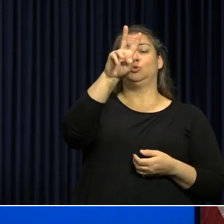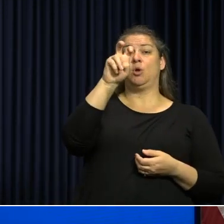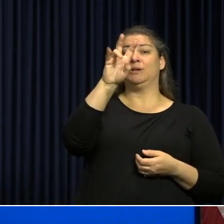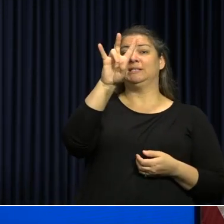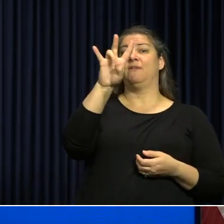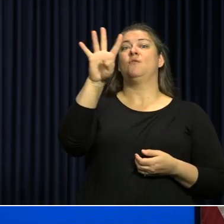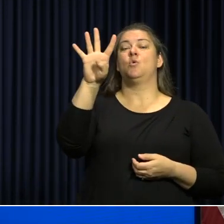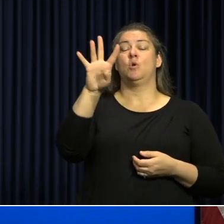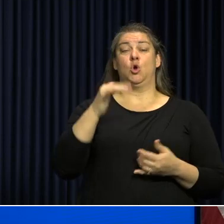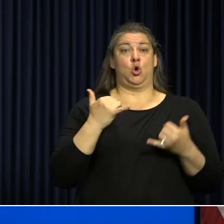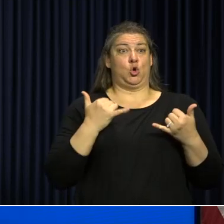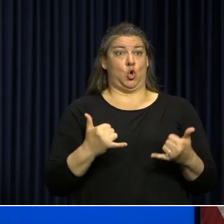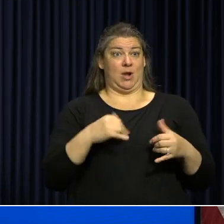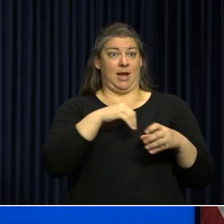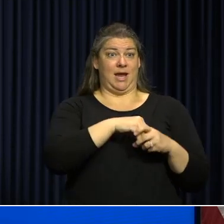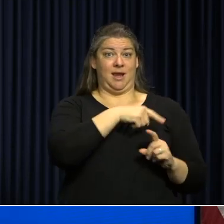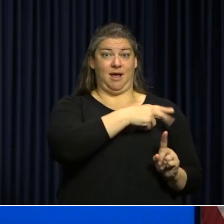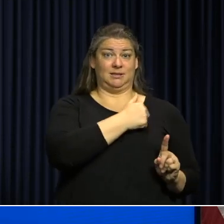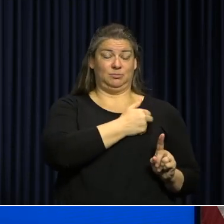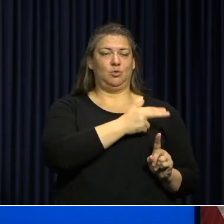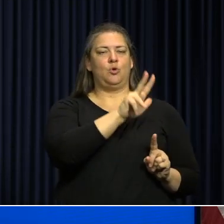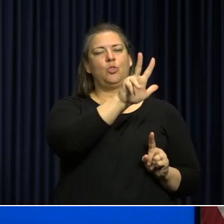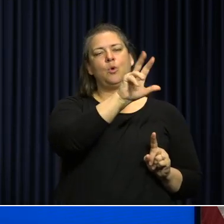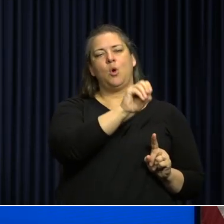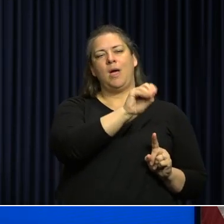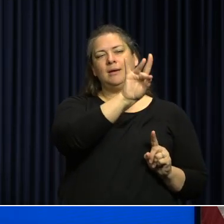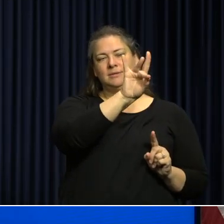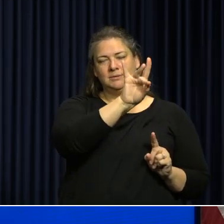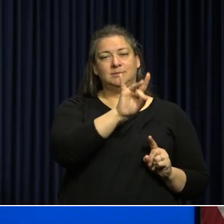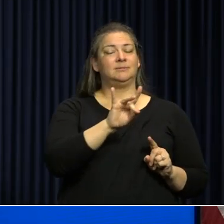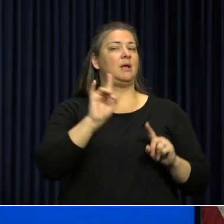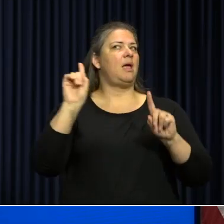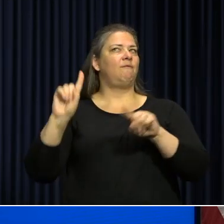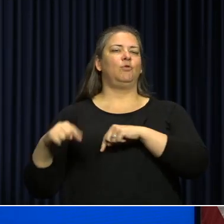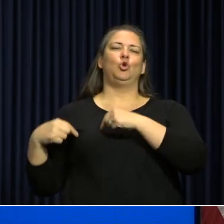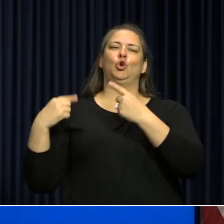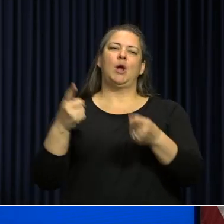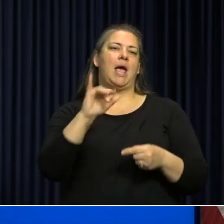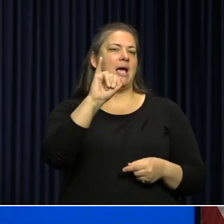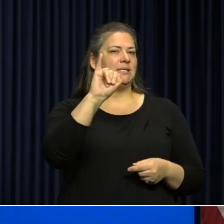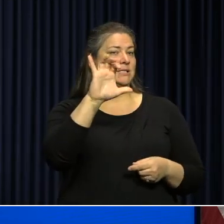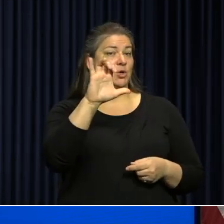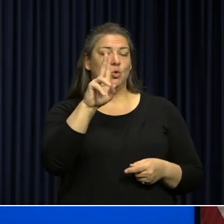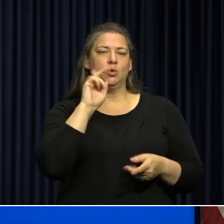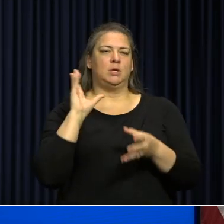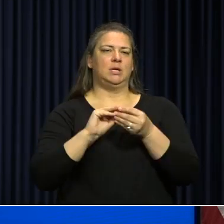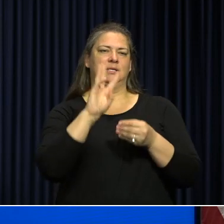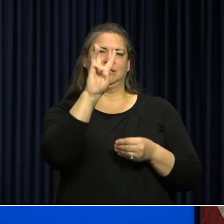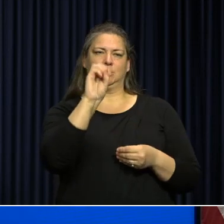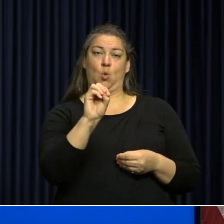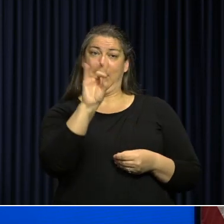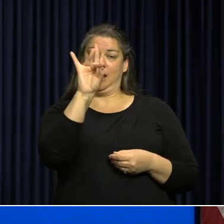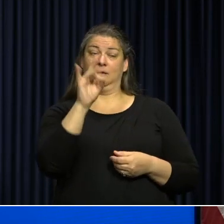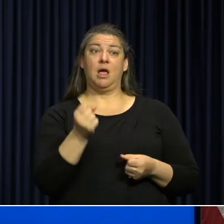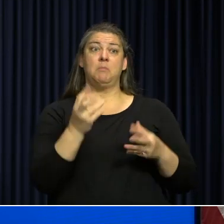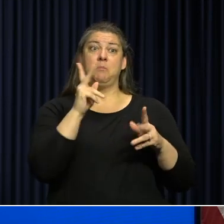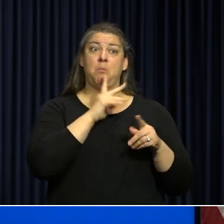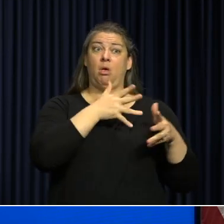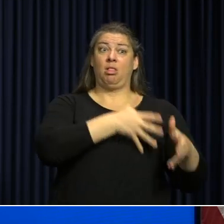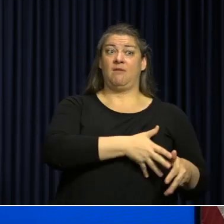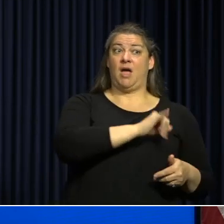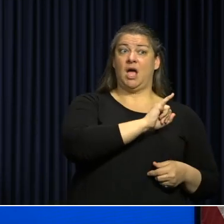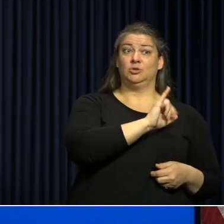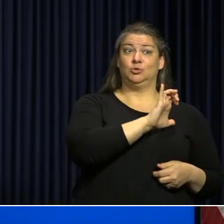1,274. Currently hospitalized, 308. Ever in the ICU, 608. Number of people currently in the